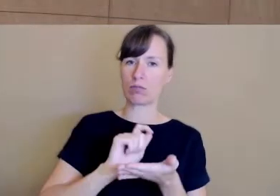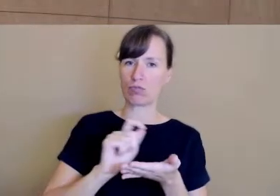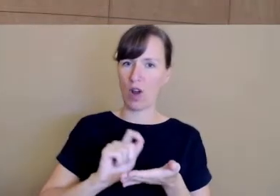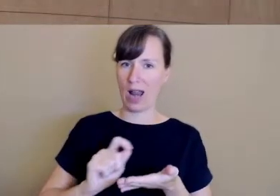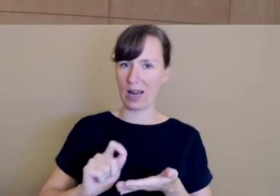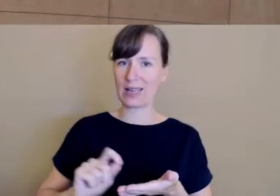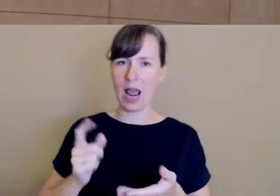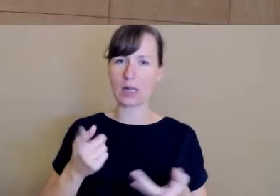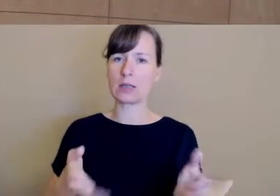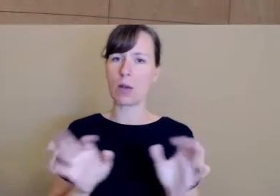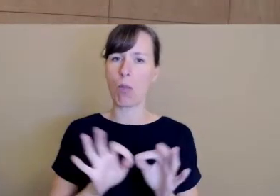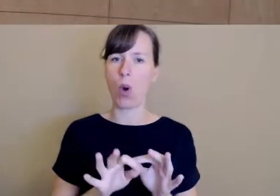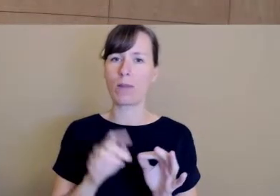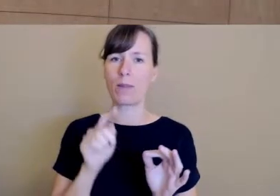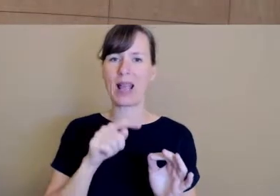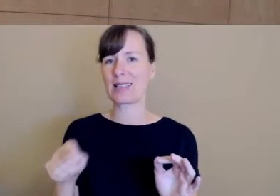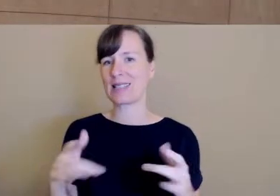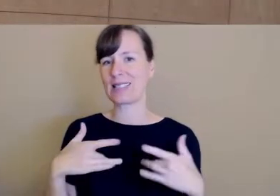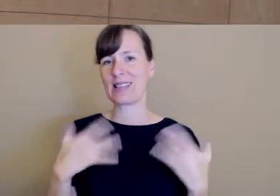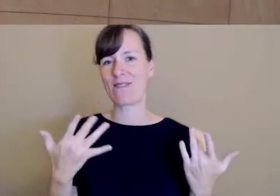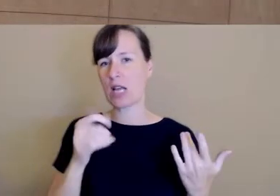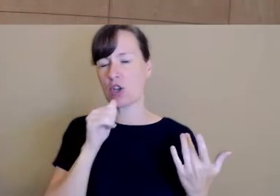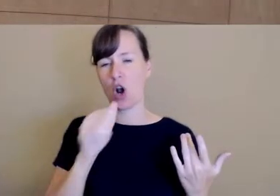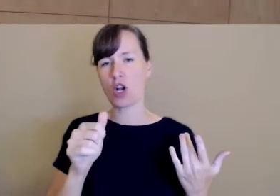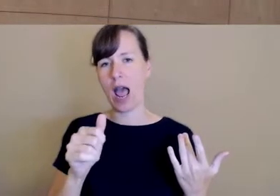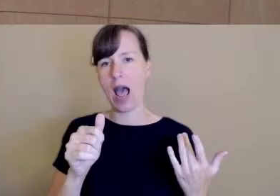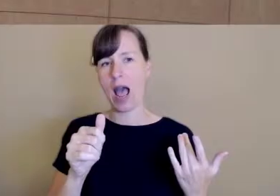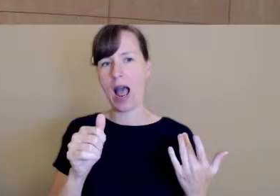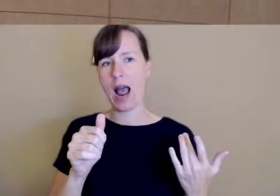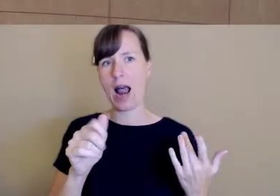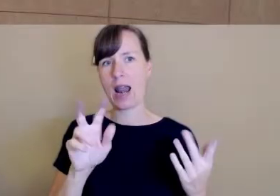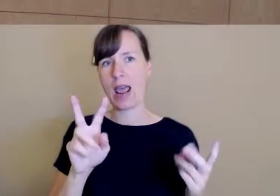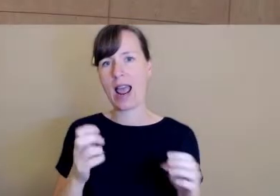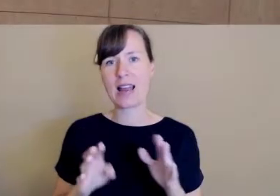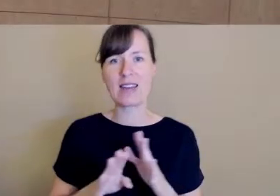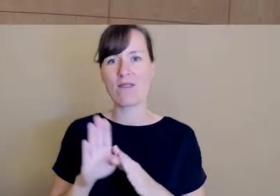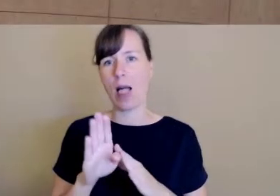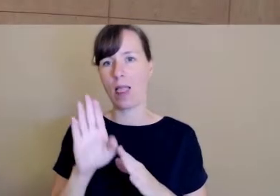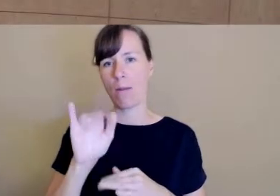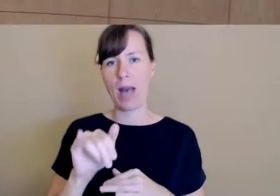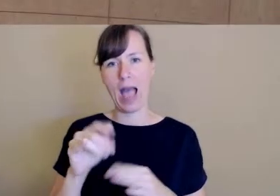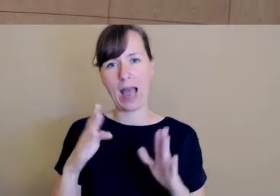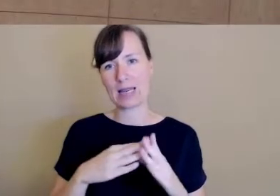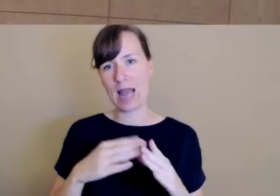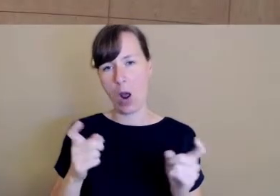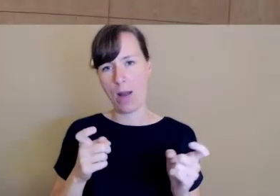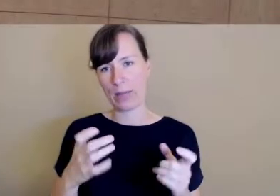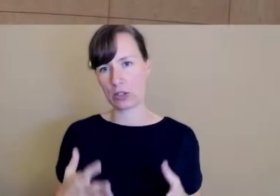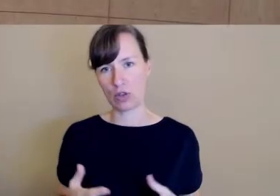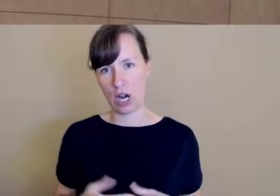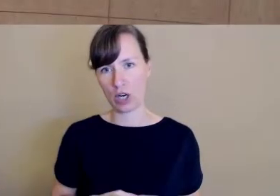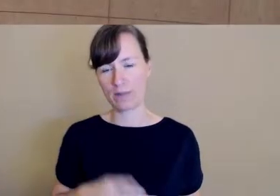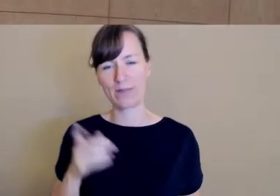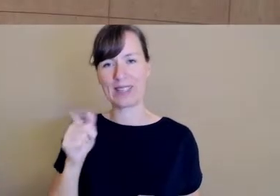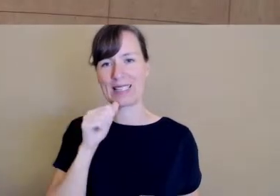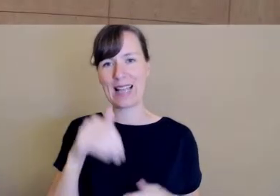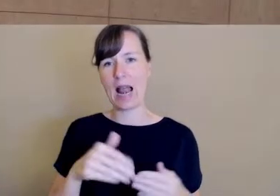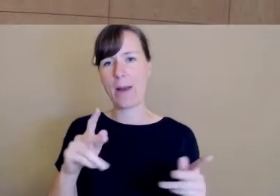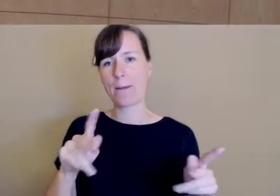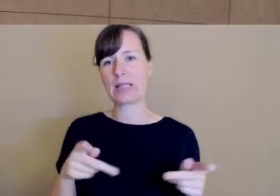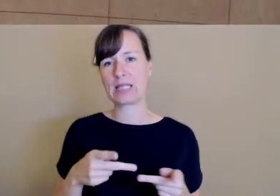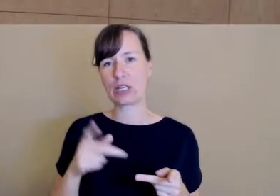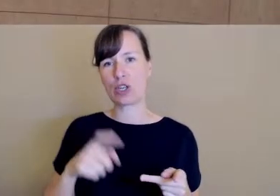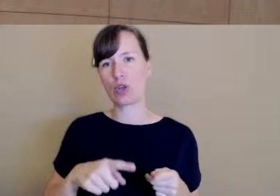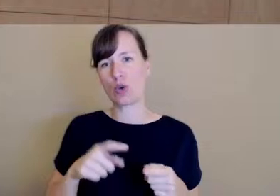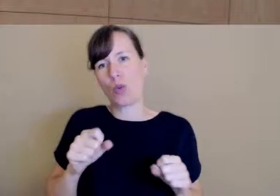these events that we're talking about are not generated by the town administrator, and he would not necessarily be in a position to say no to it